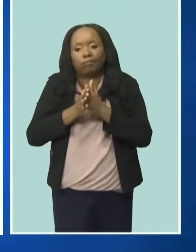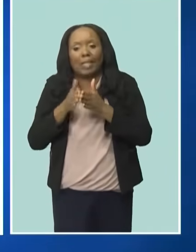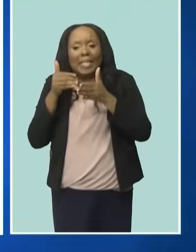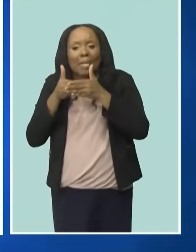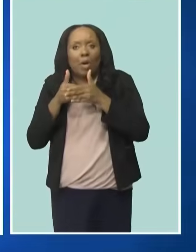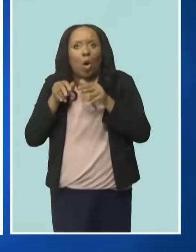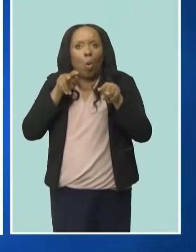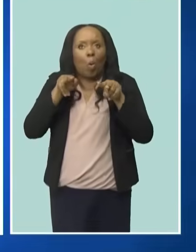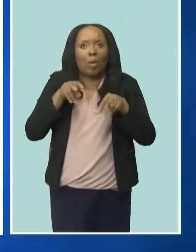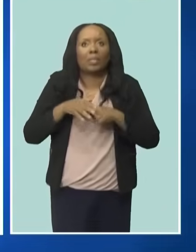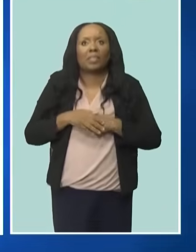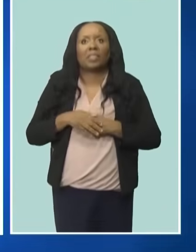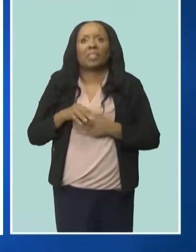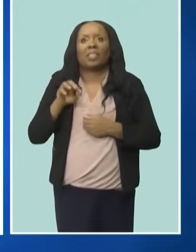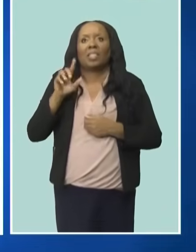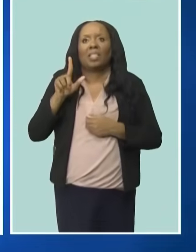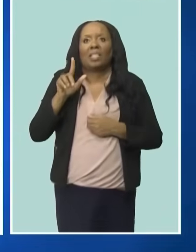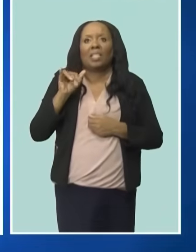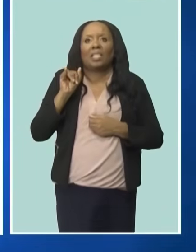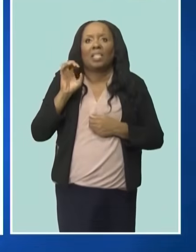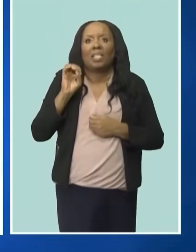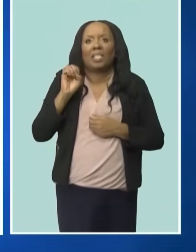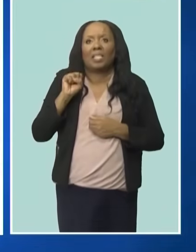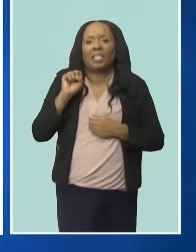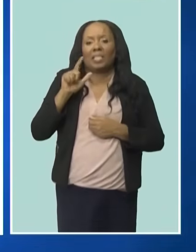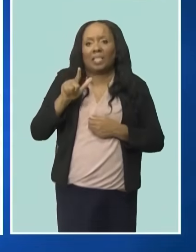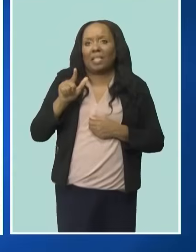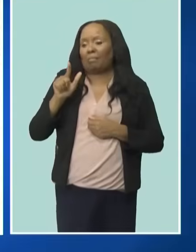country. Lisa Daisley Daniel for her work